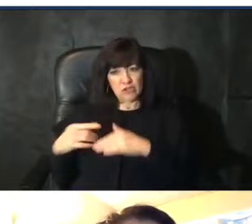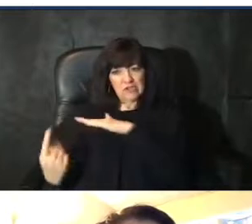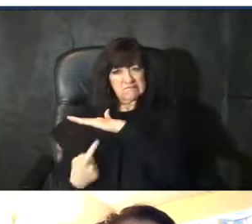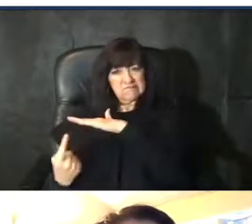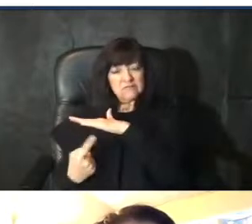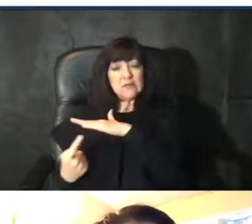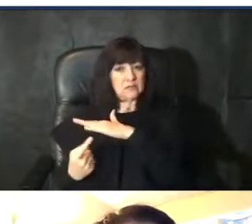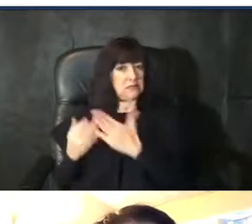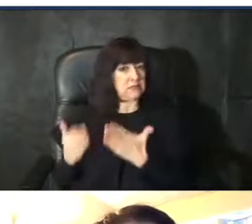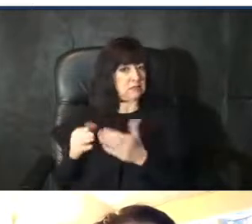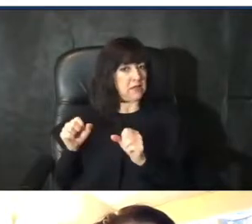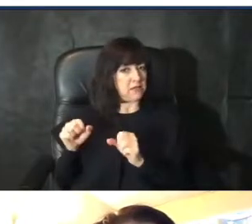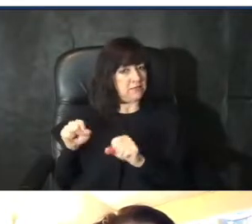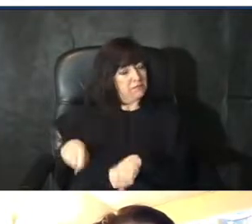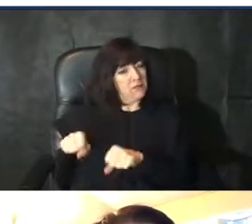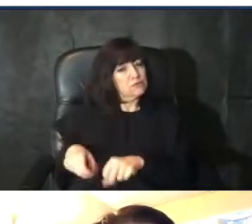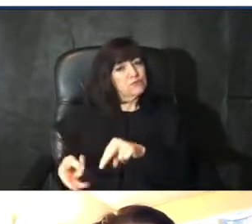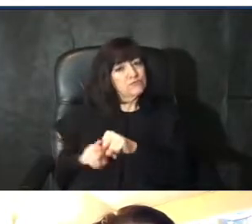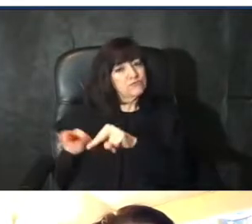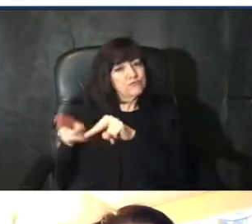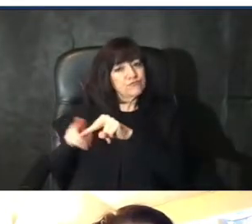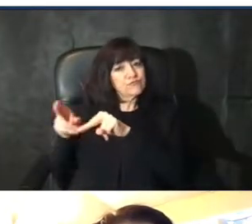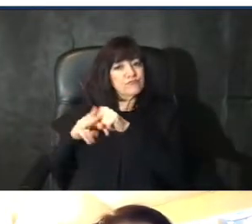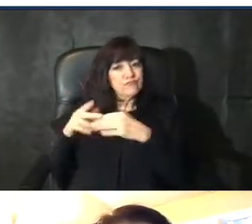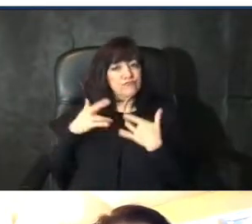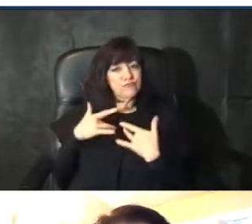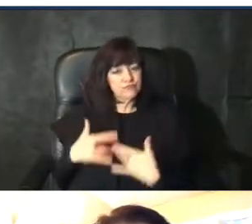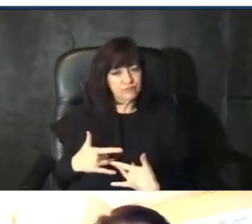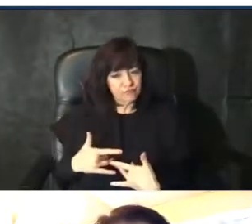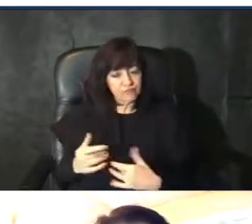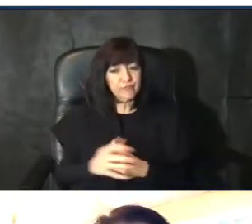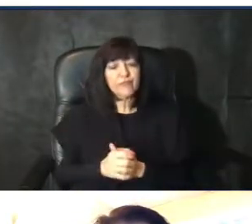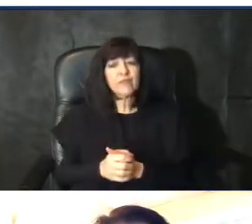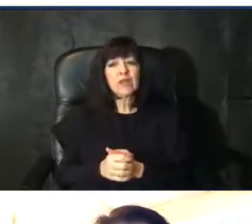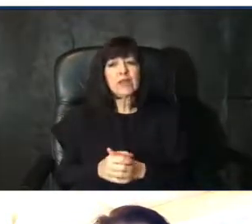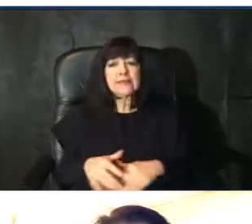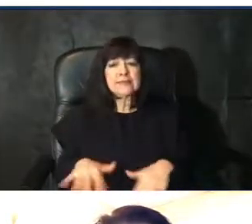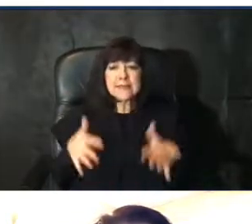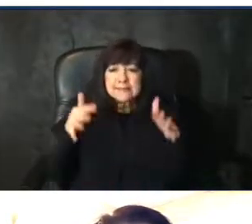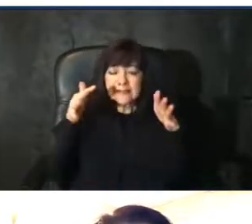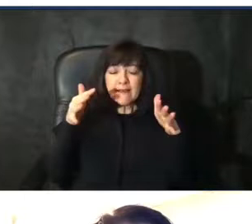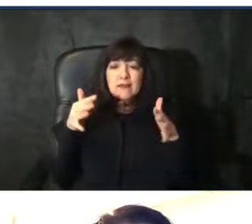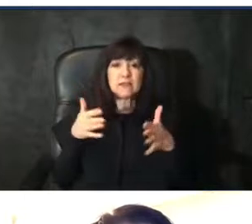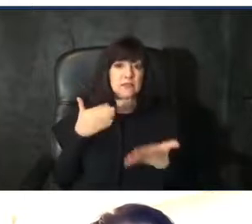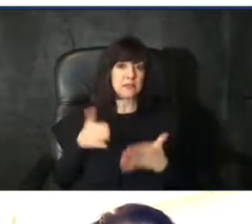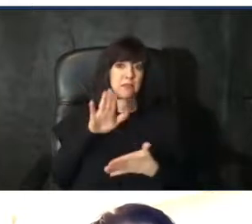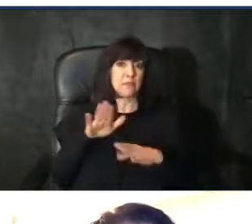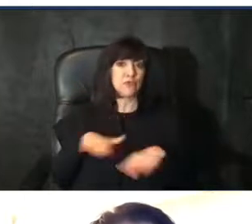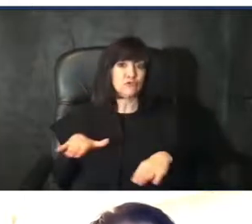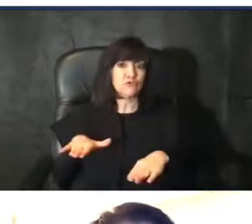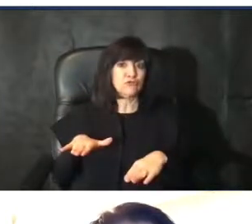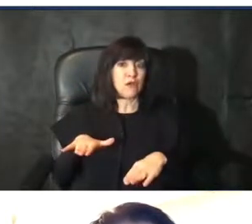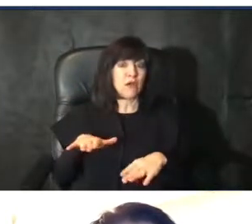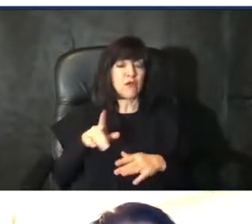and frustration, these really big emotions that can overwhelm us. Your child may be crying and not know